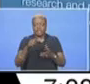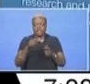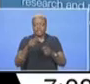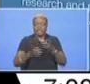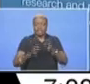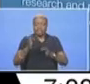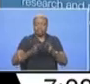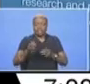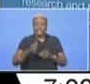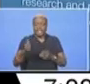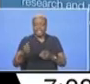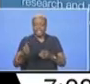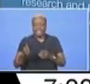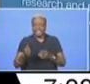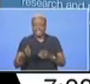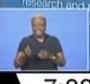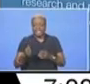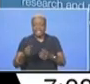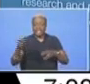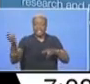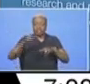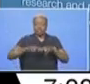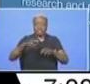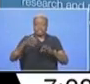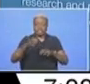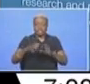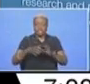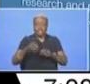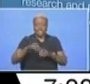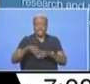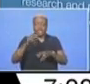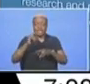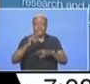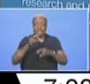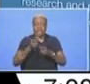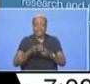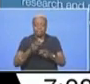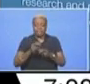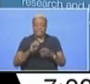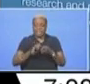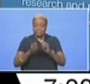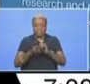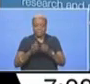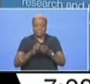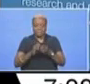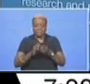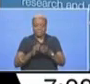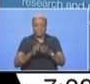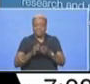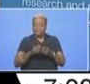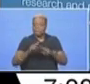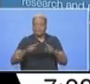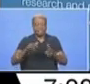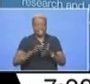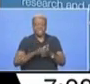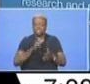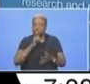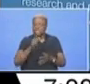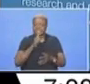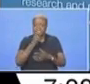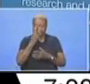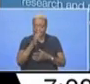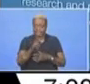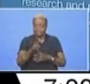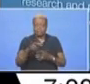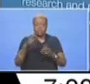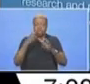of an increase in numbers beyond the normal trends, and that has not been seen. There have been rumors, but